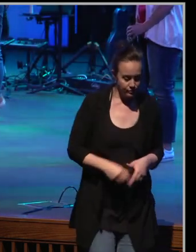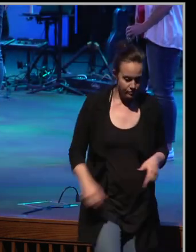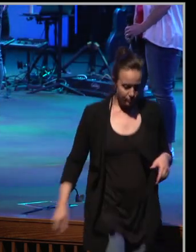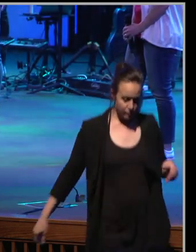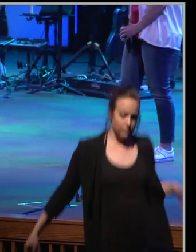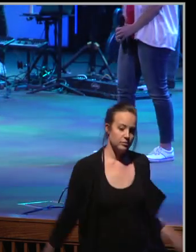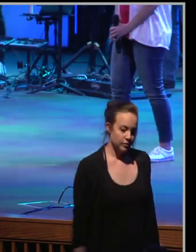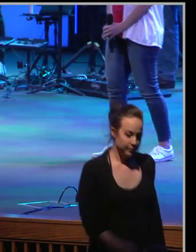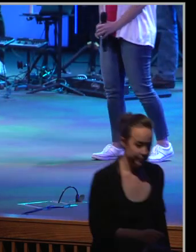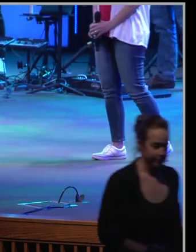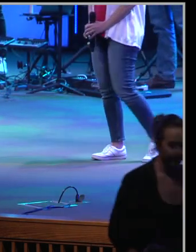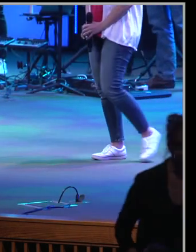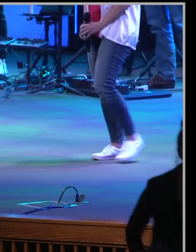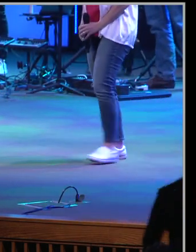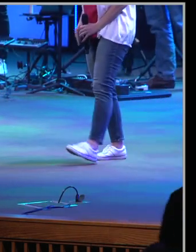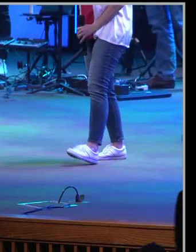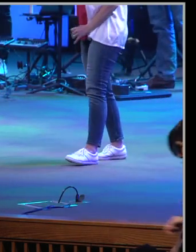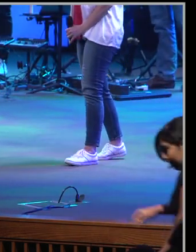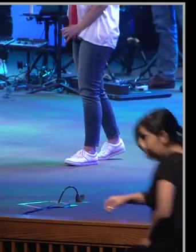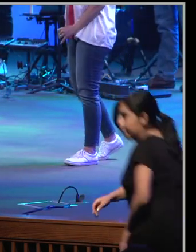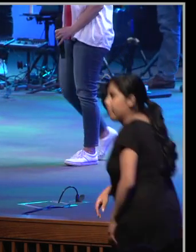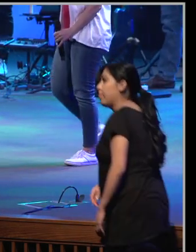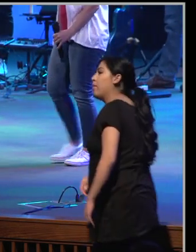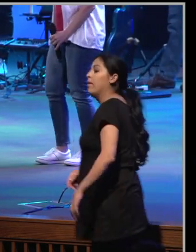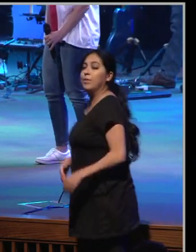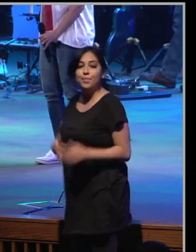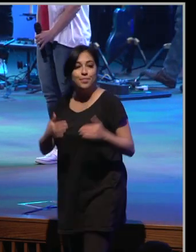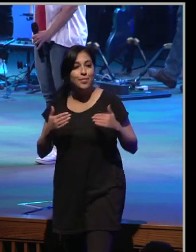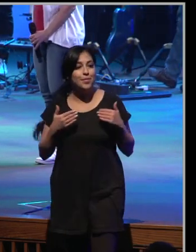Would you stand with us as we sing one final song together?